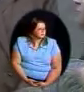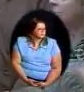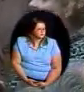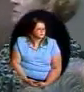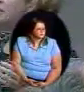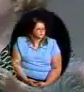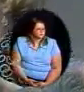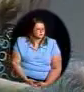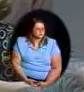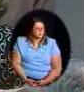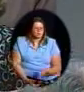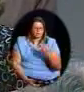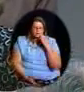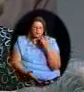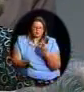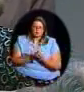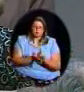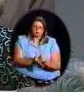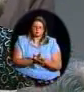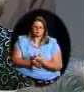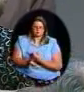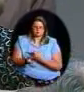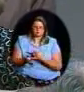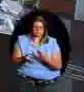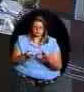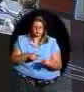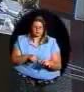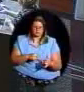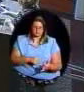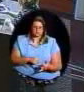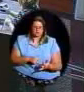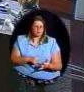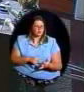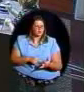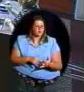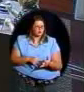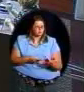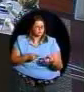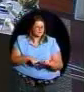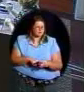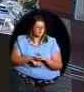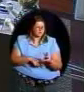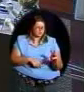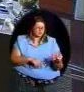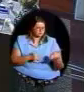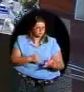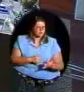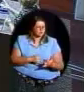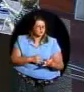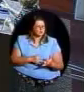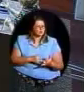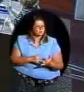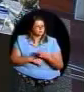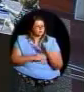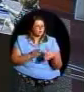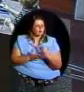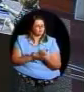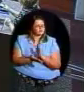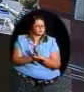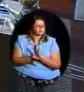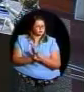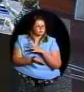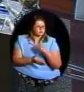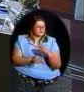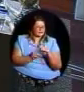I know that those discussions are in place, and part of what we've done on the website so far is we've linked all of our schools and our district